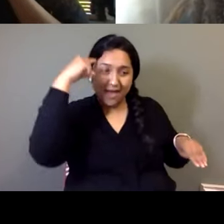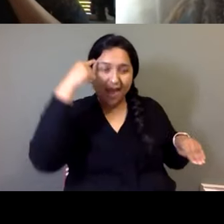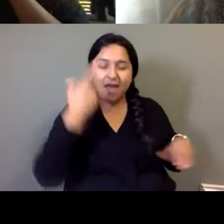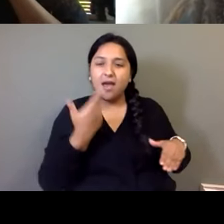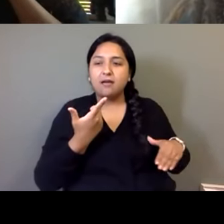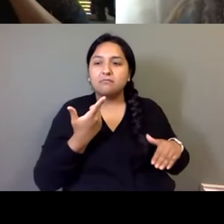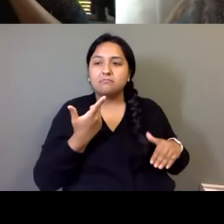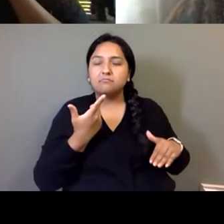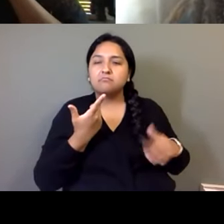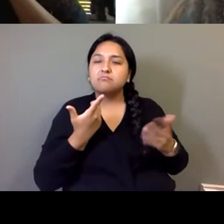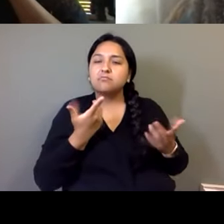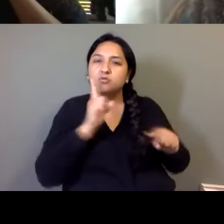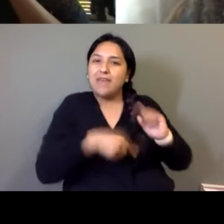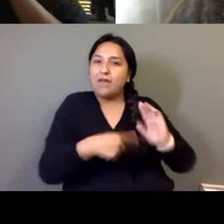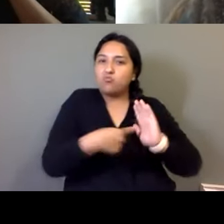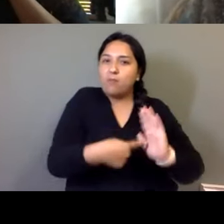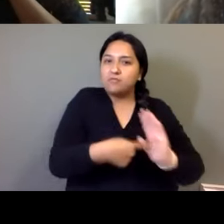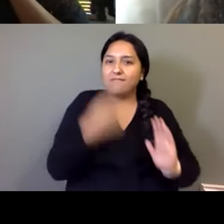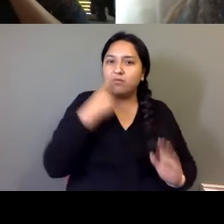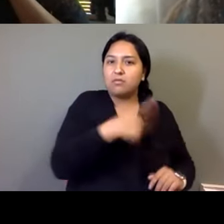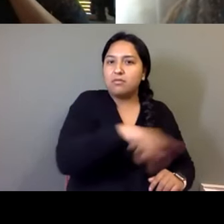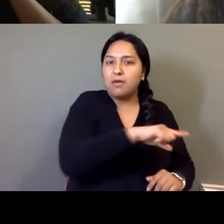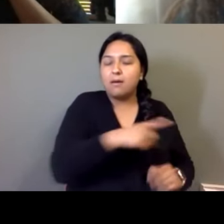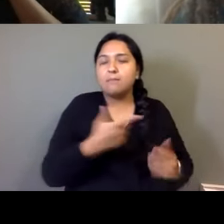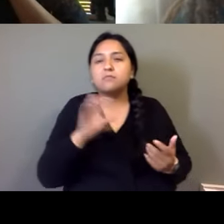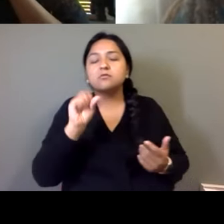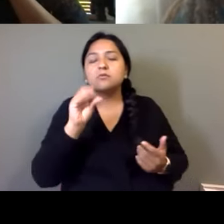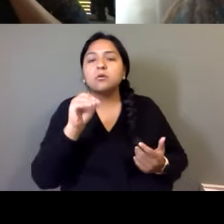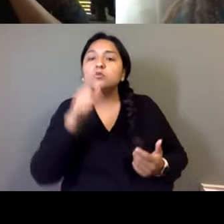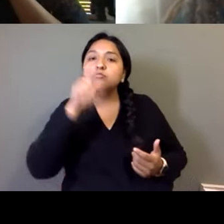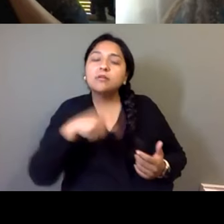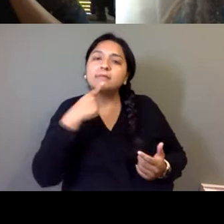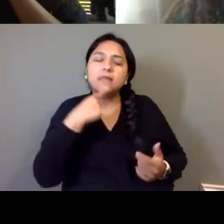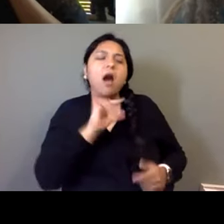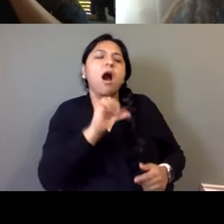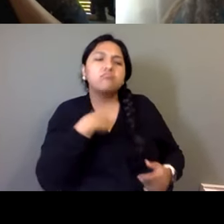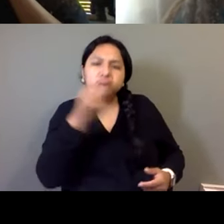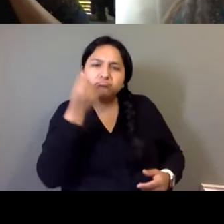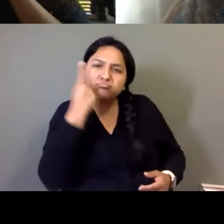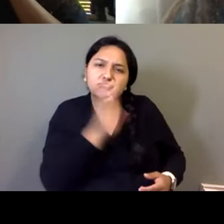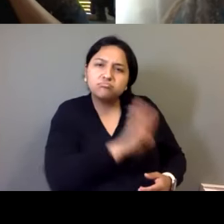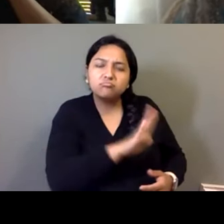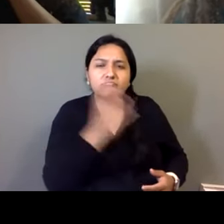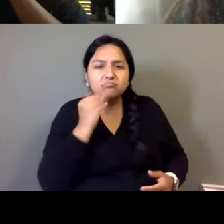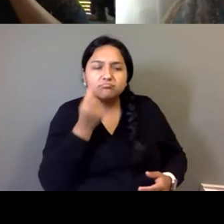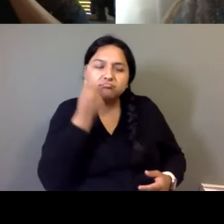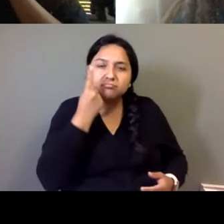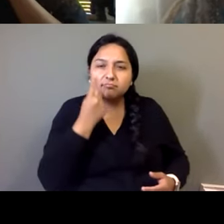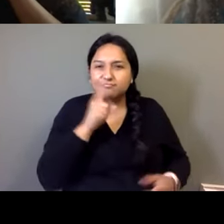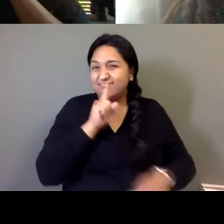you don't have to always feel like you have to say, I understand everything that you're going through, because in